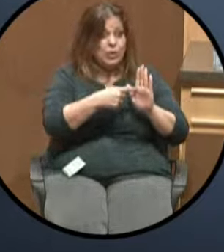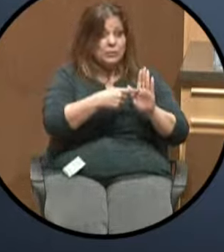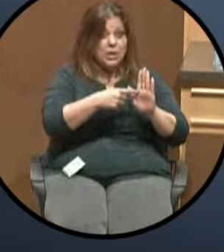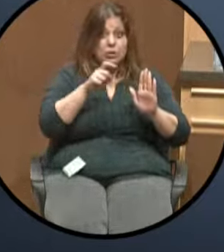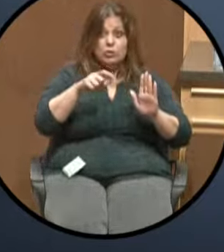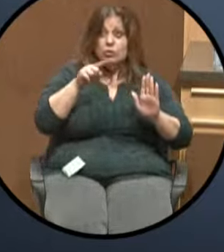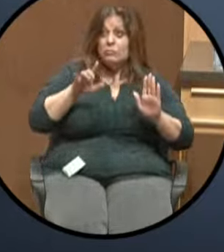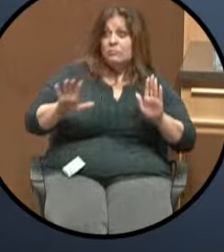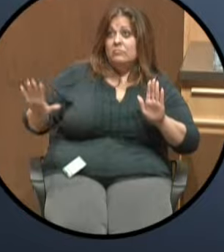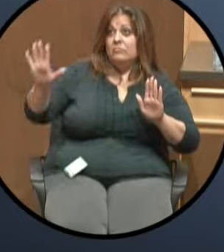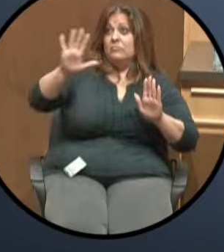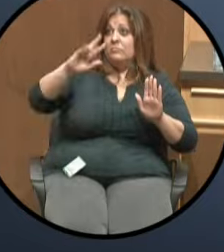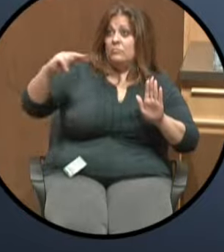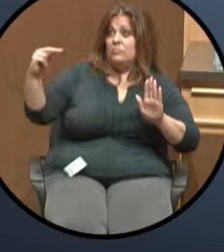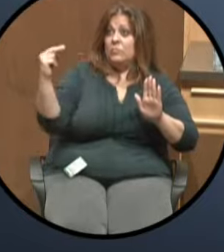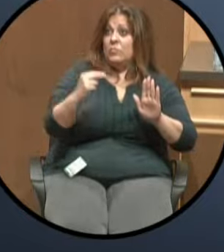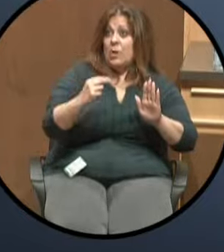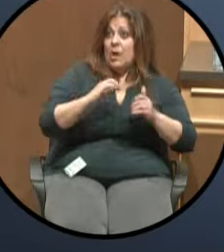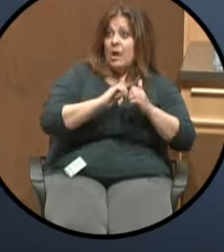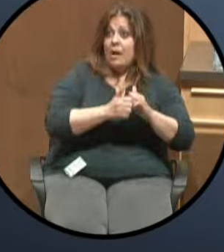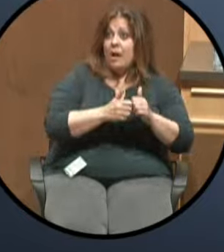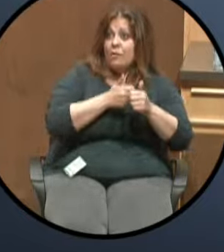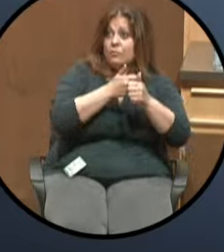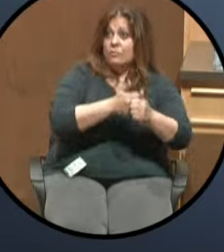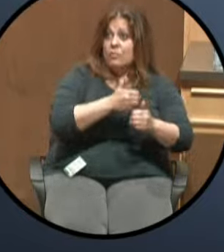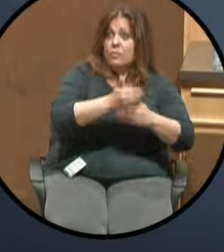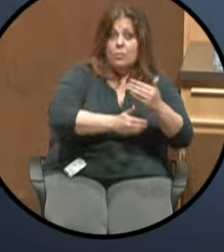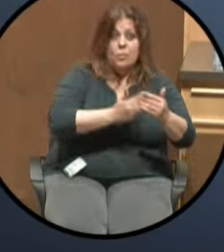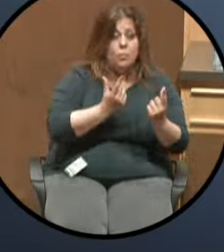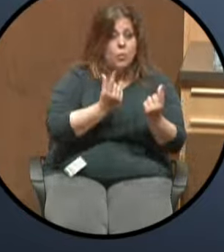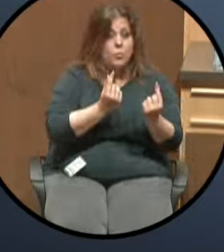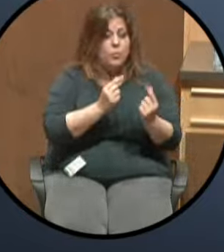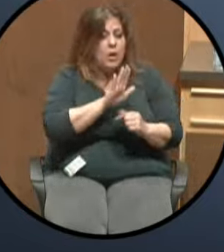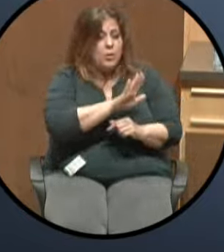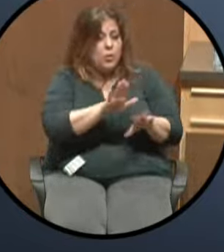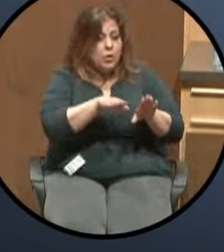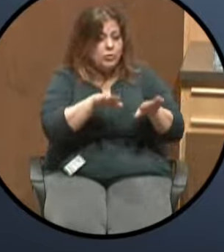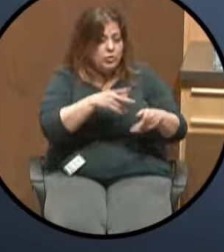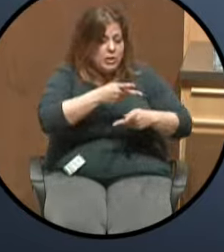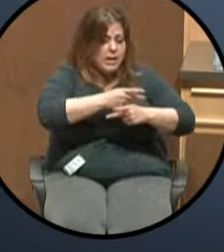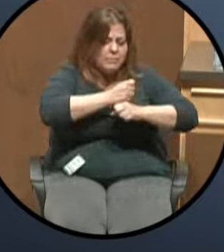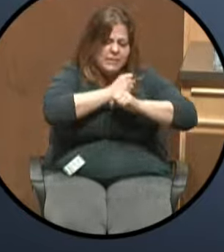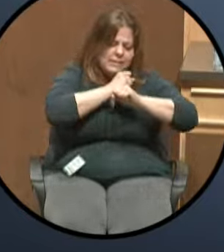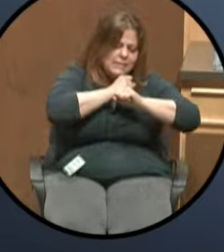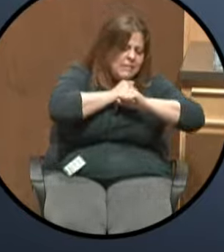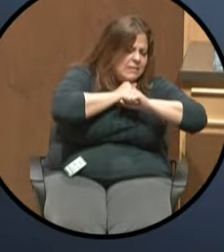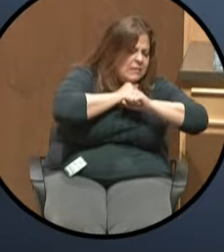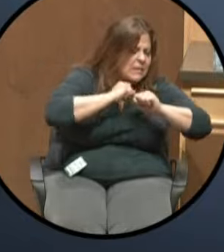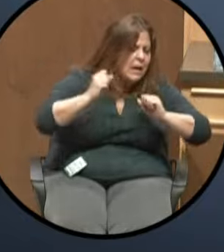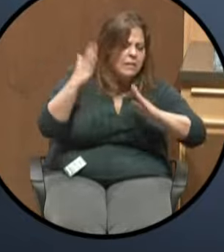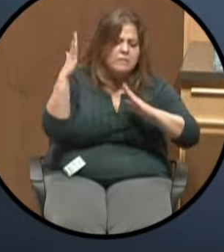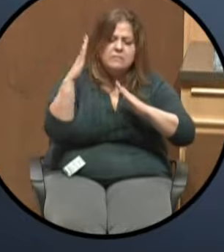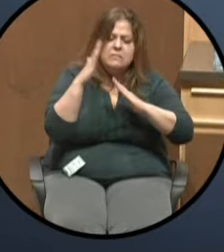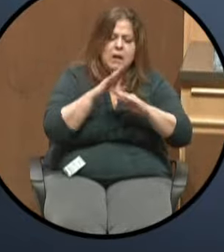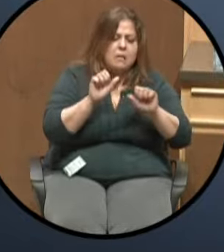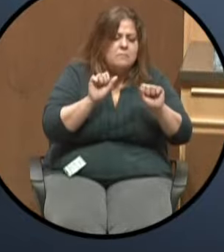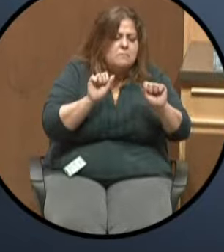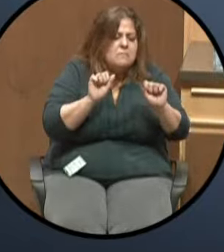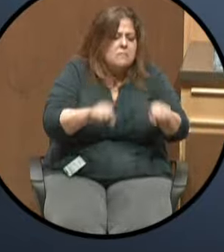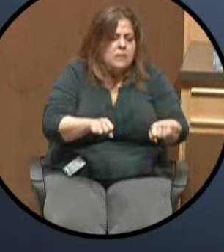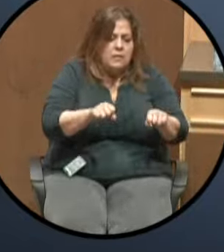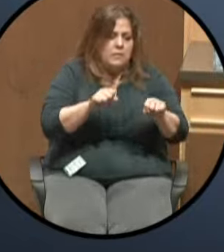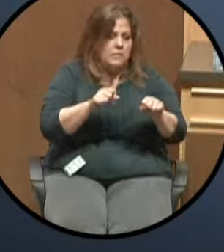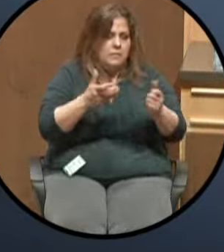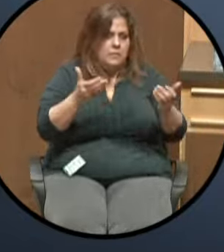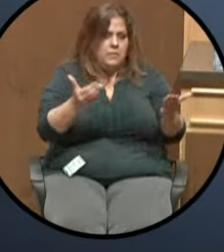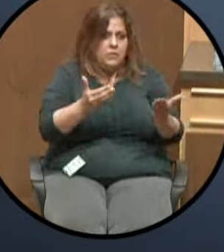should be done, and we have kept your children as safe as possible in school. And I think the school board, I